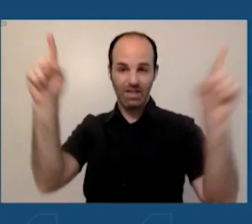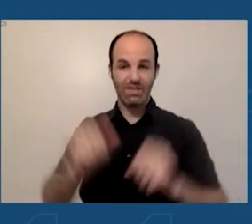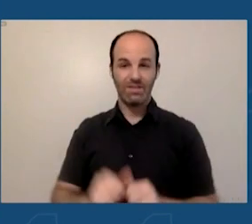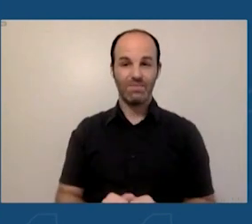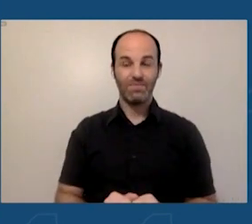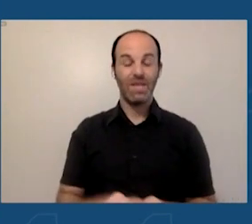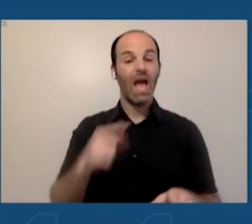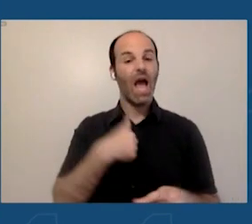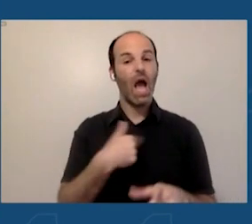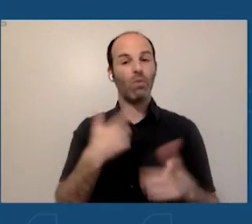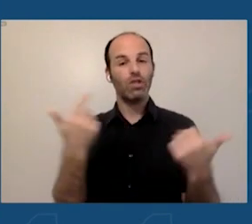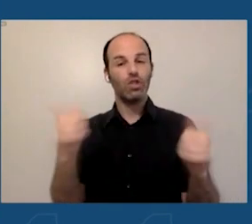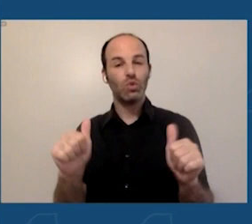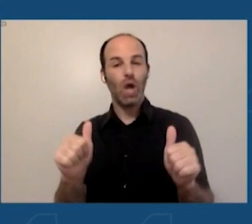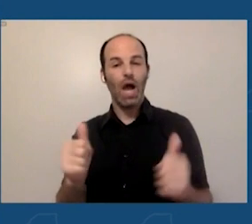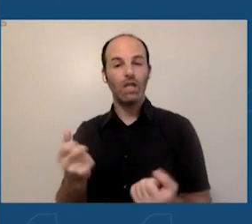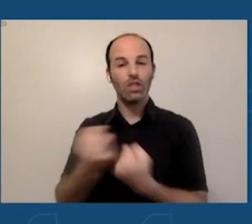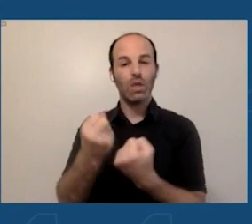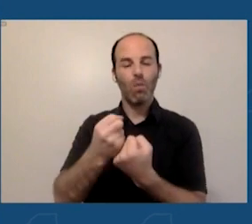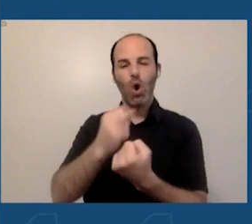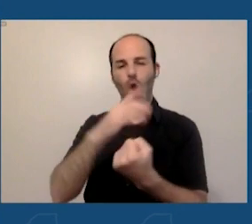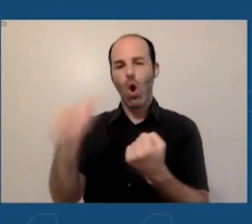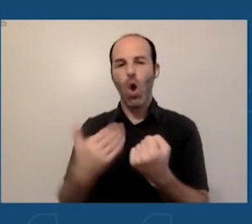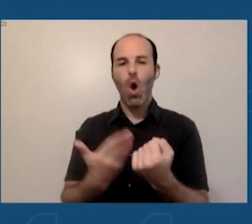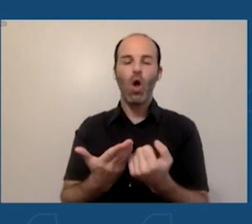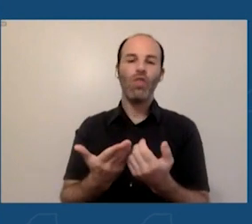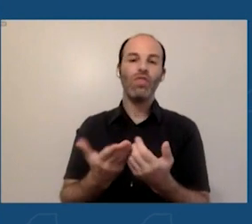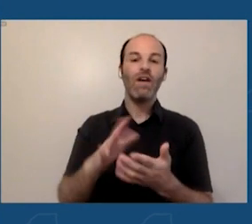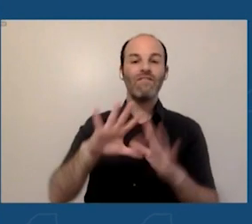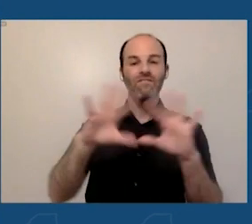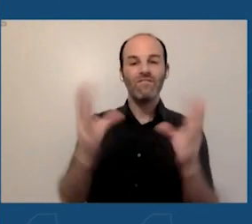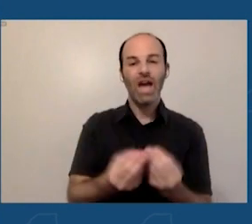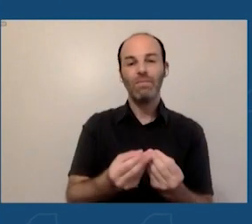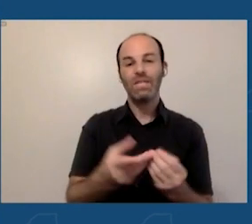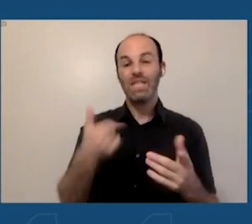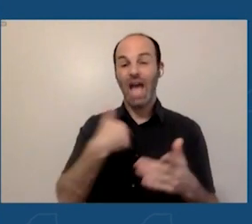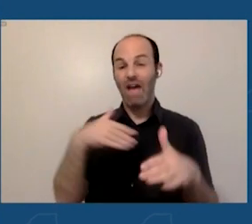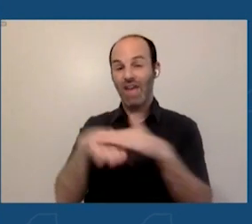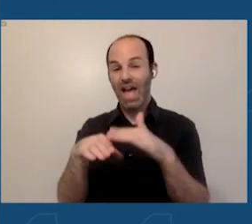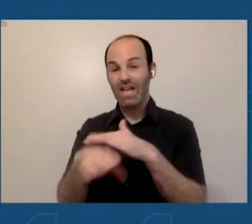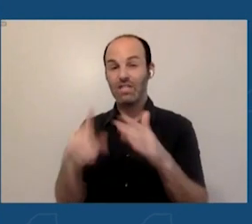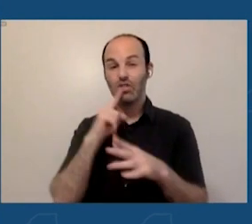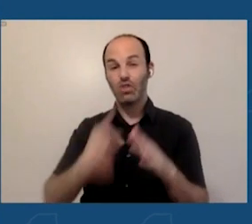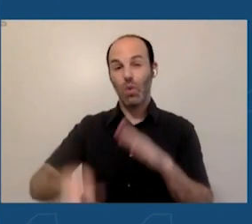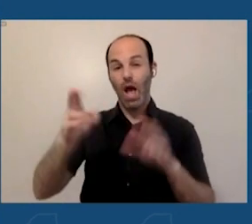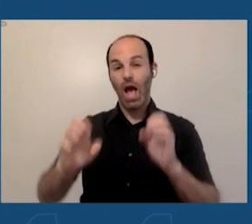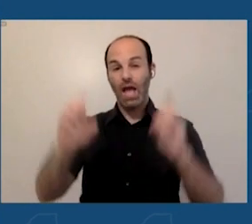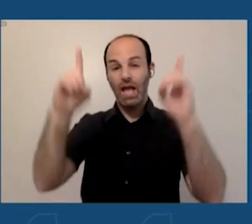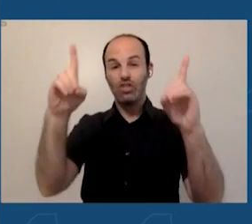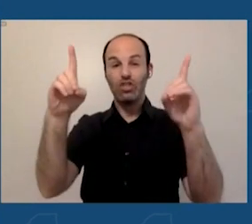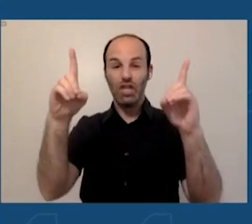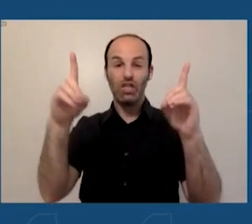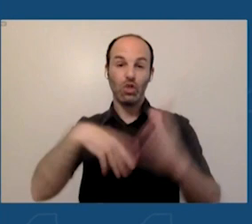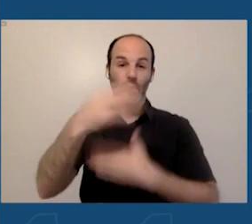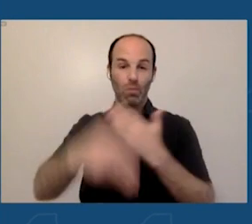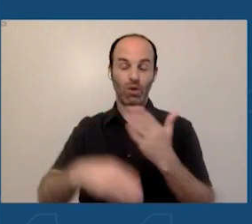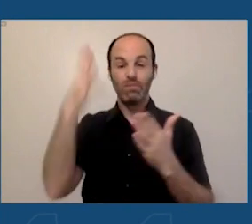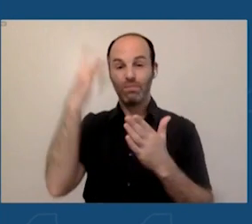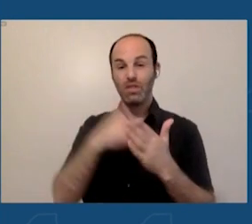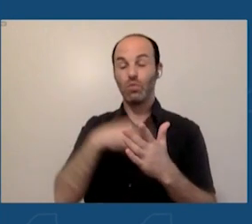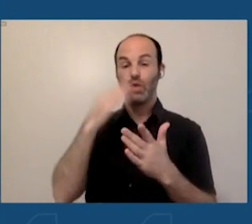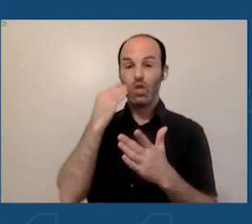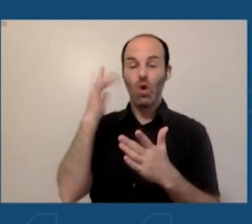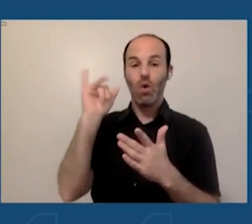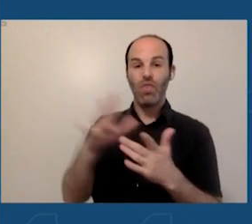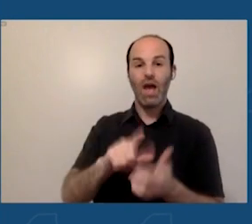vulnerable families have access to high-quality programs because we know that early childhood education is a force for social mobility and